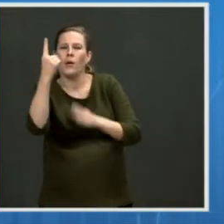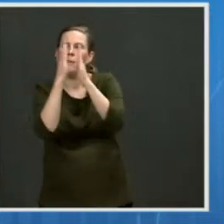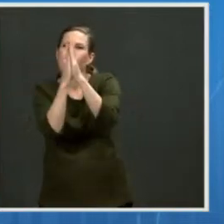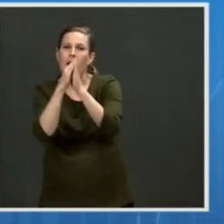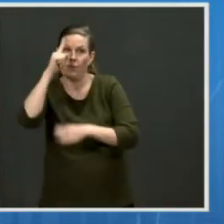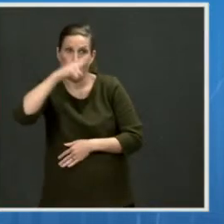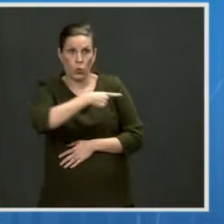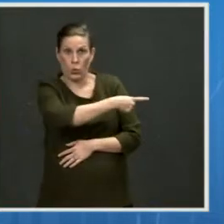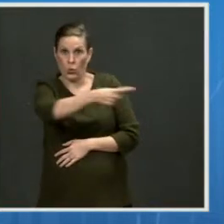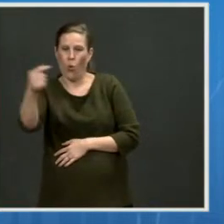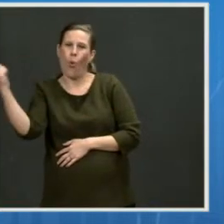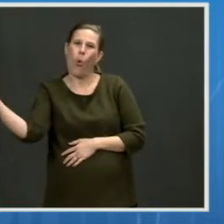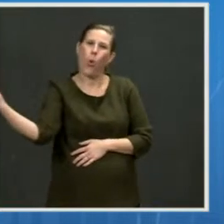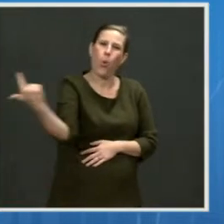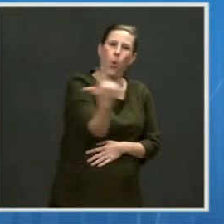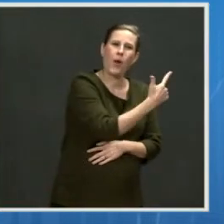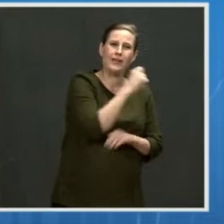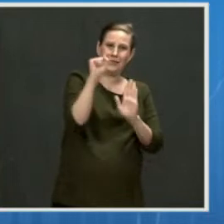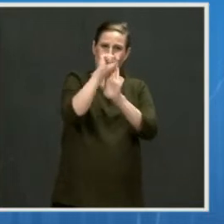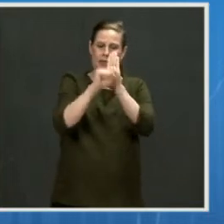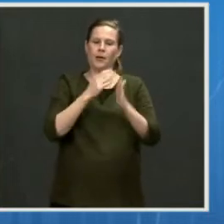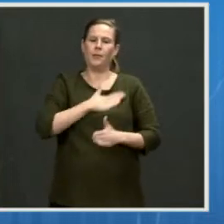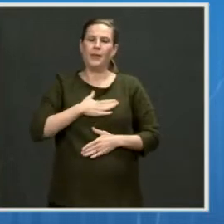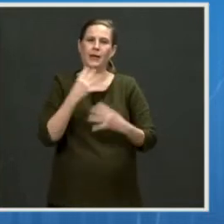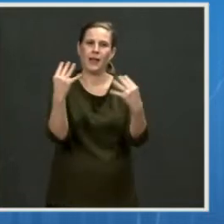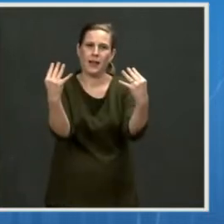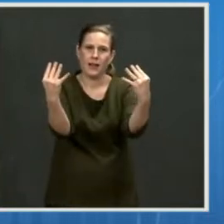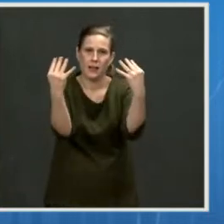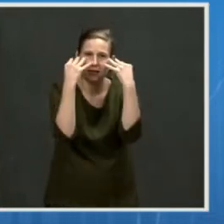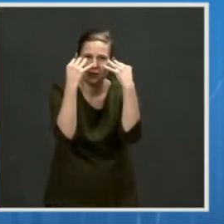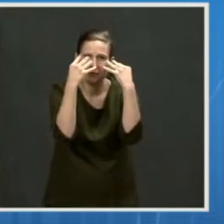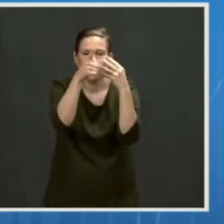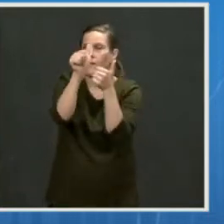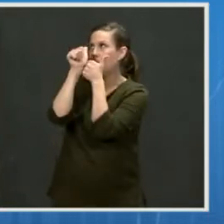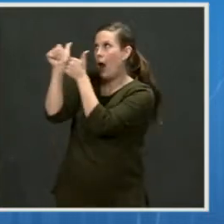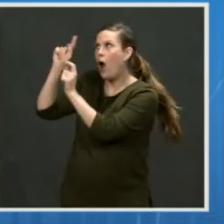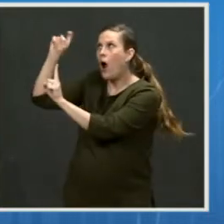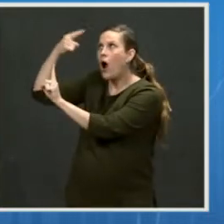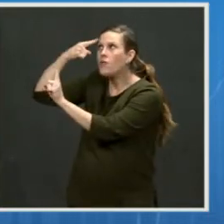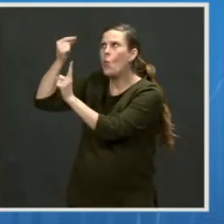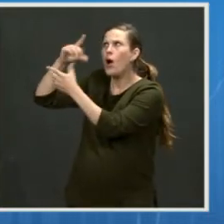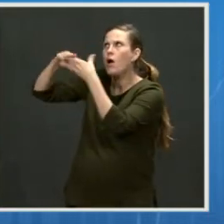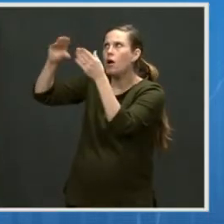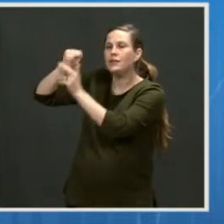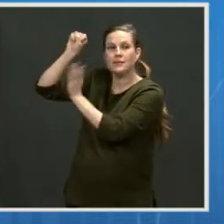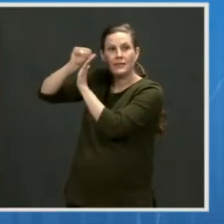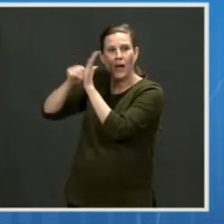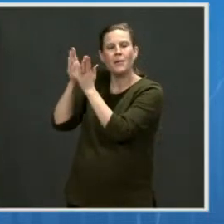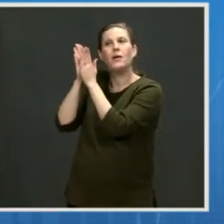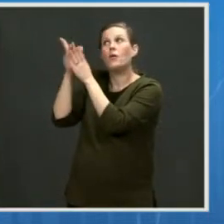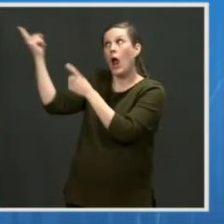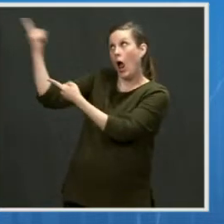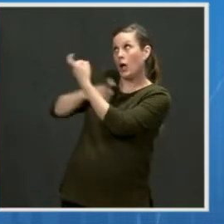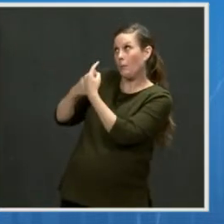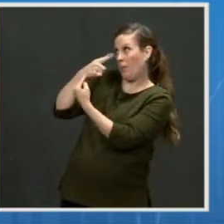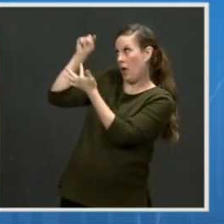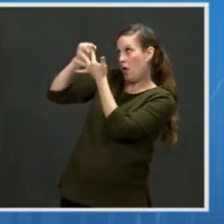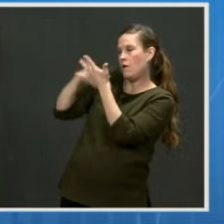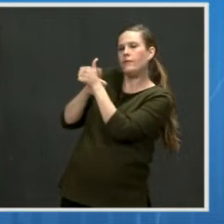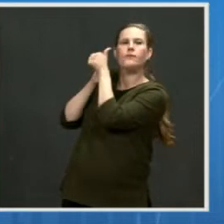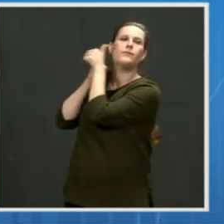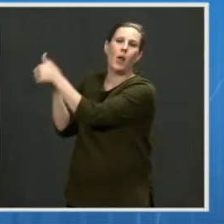heed what the President is asking in return, simply to maintain or to reinstate mask